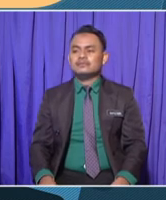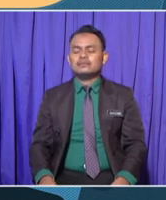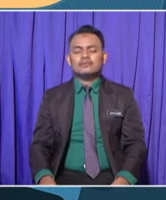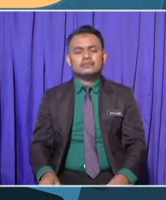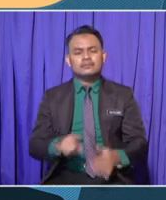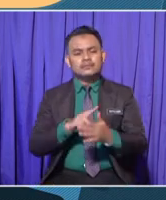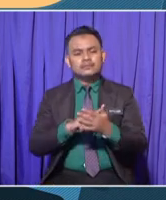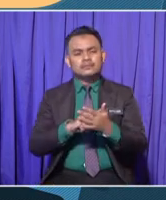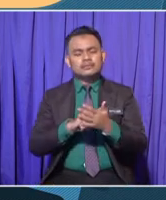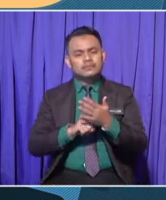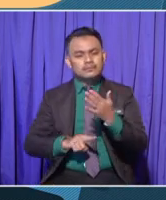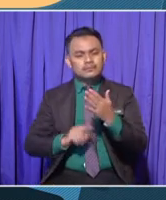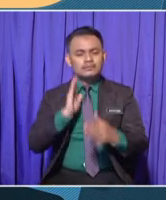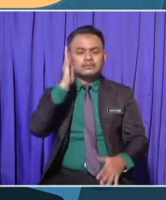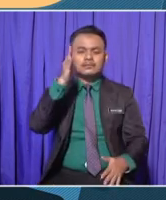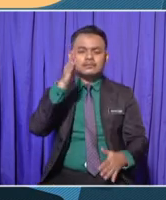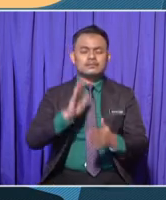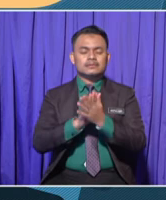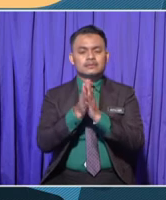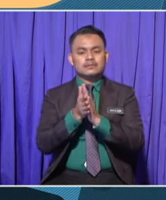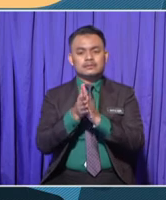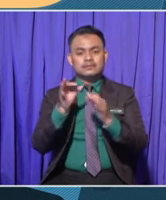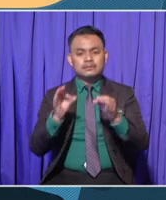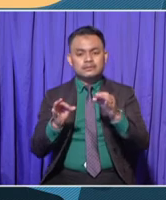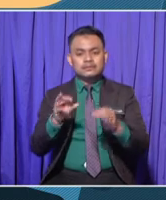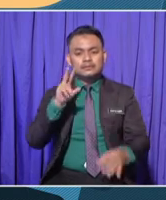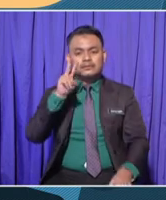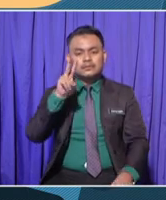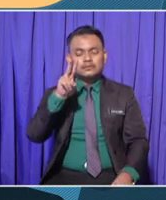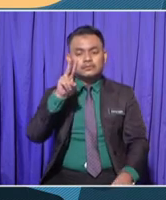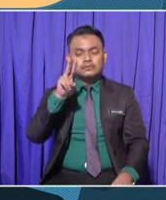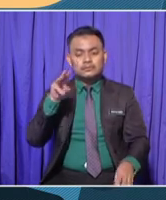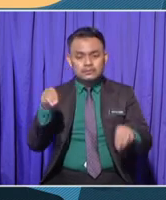What happens if these two magnets are put